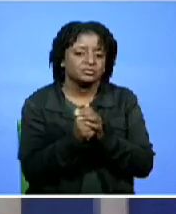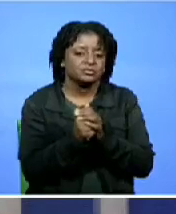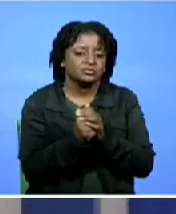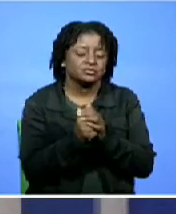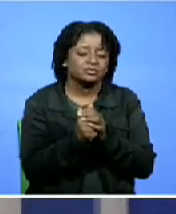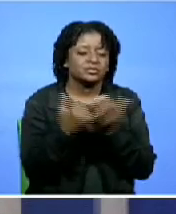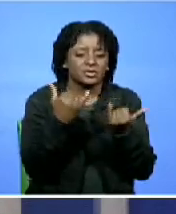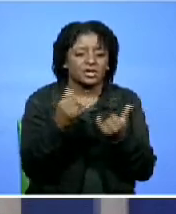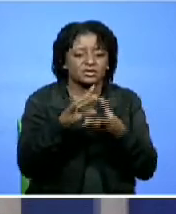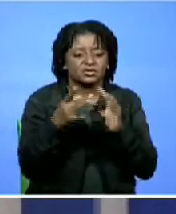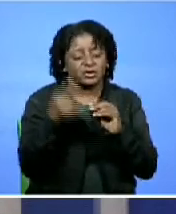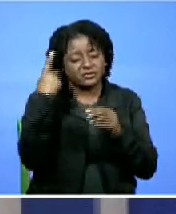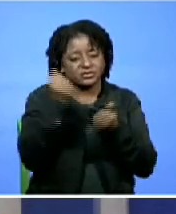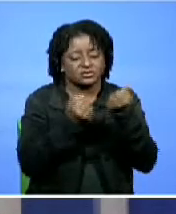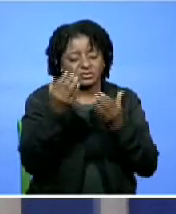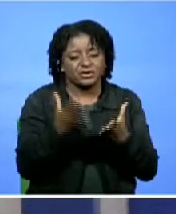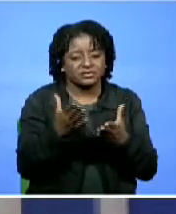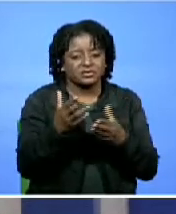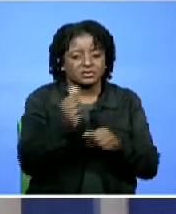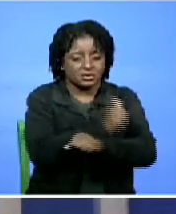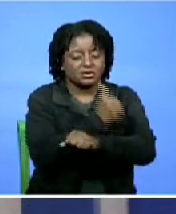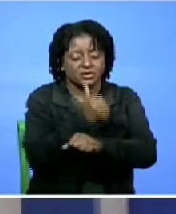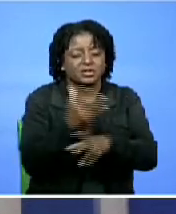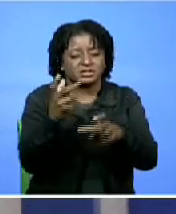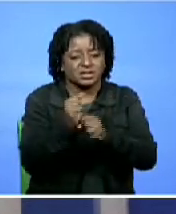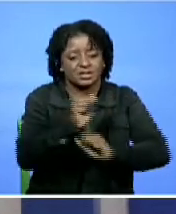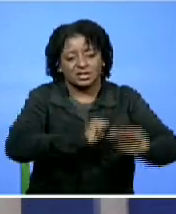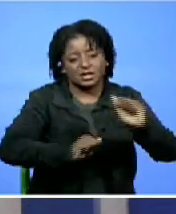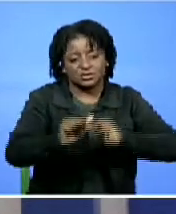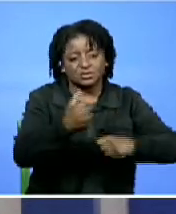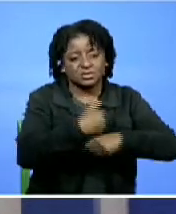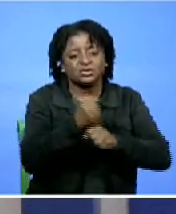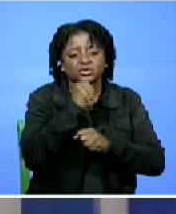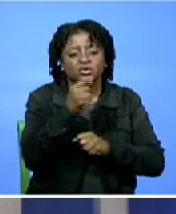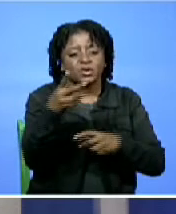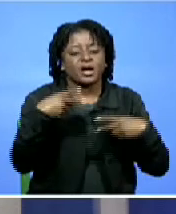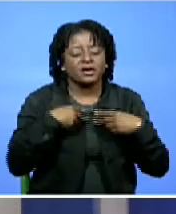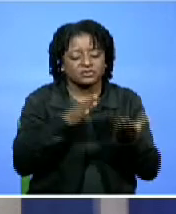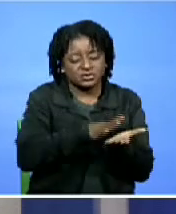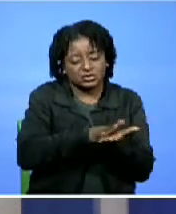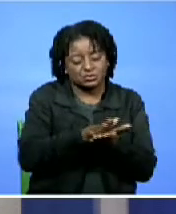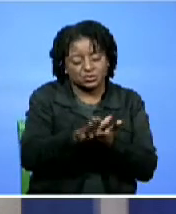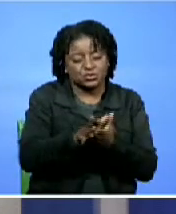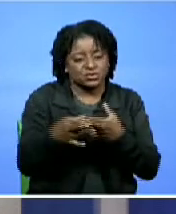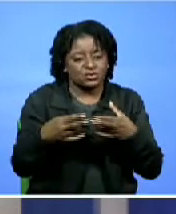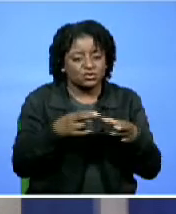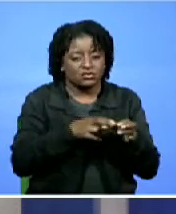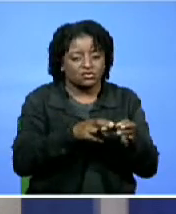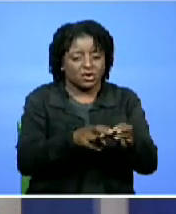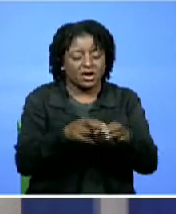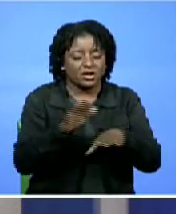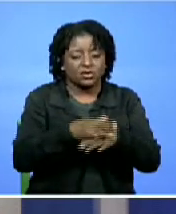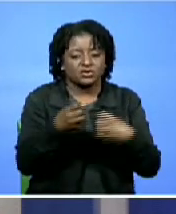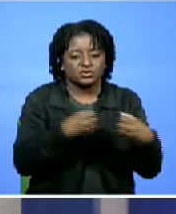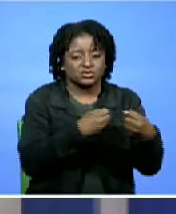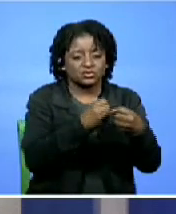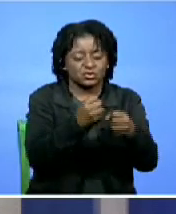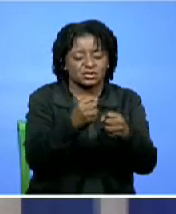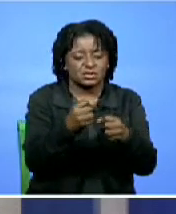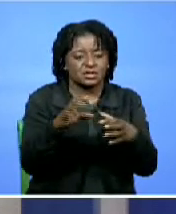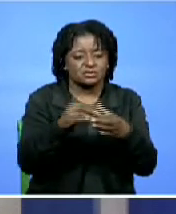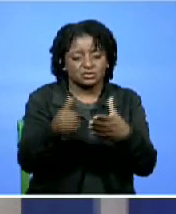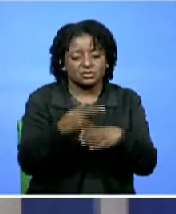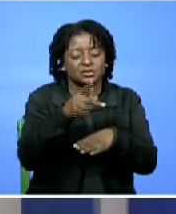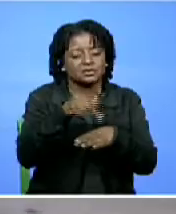And now to a story for you motorists. Authorities taking steps to ensure that you have a smoother ride on the streets of the capital. We got this update from the Minister